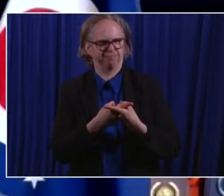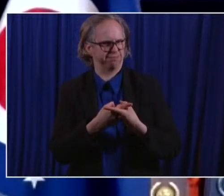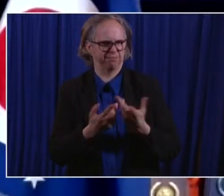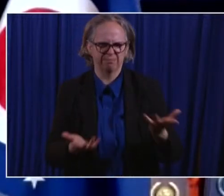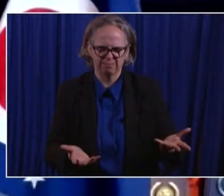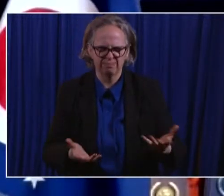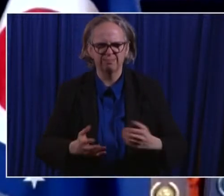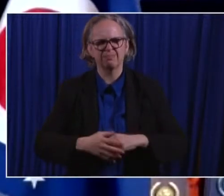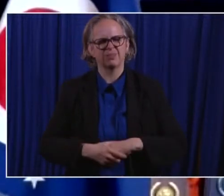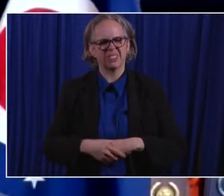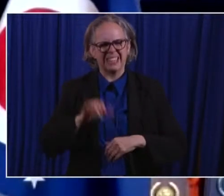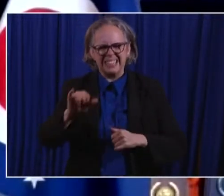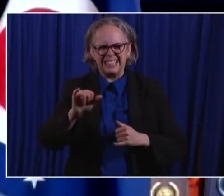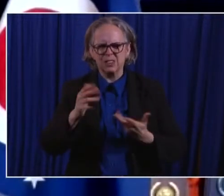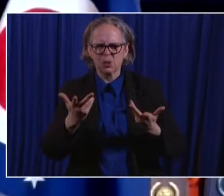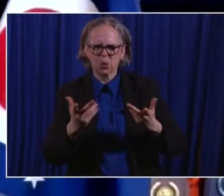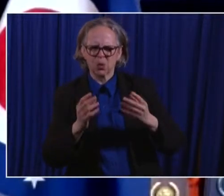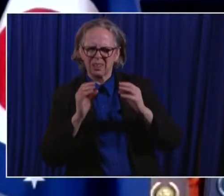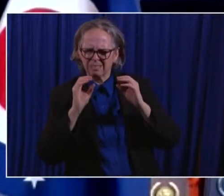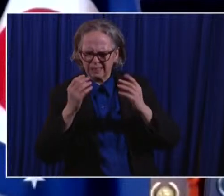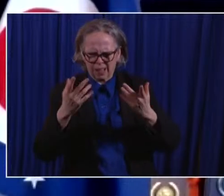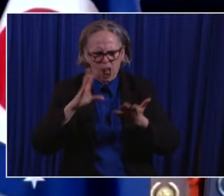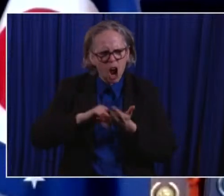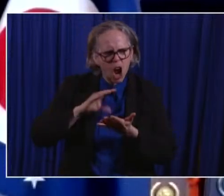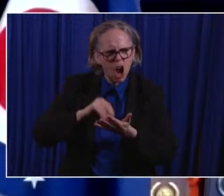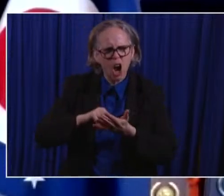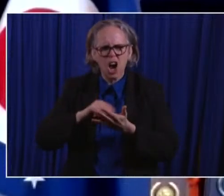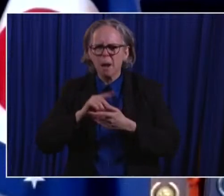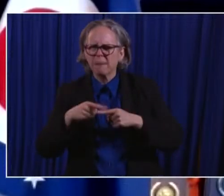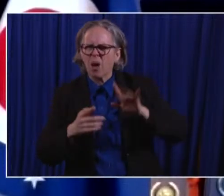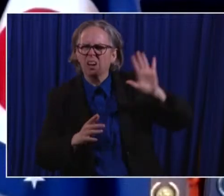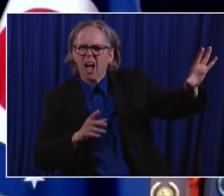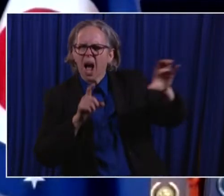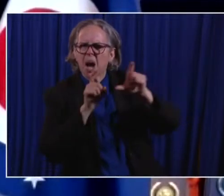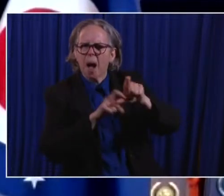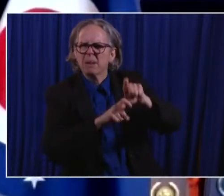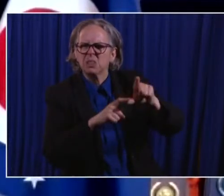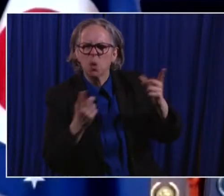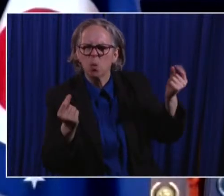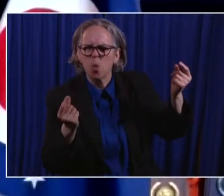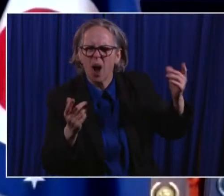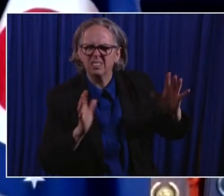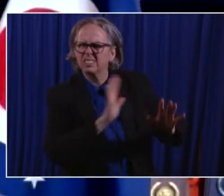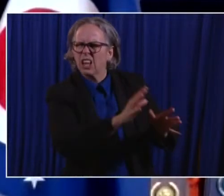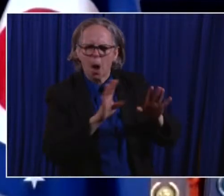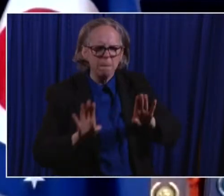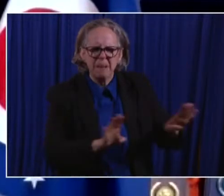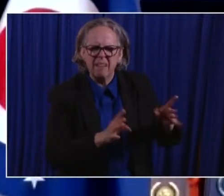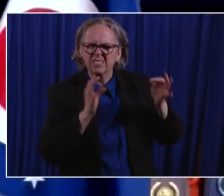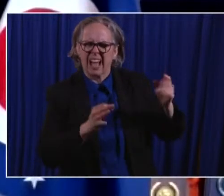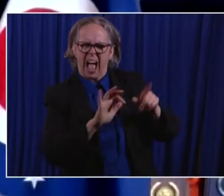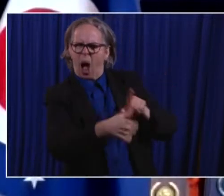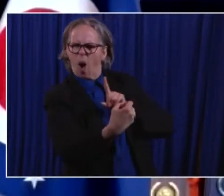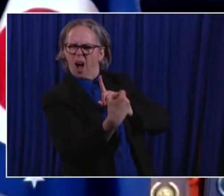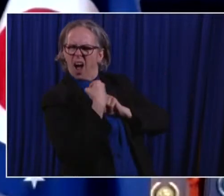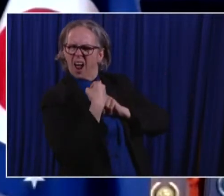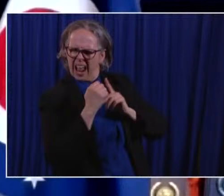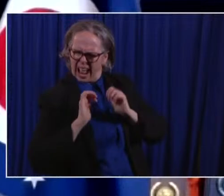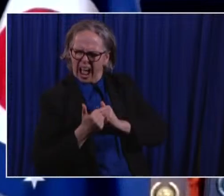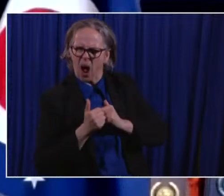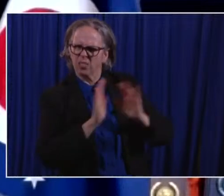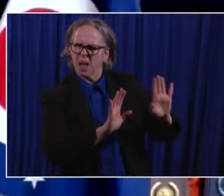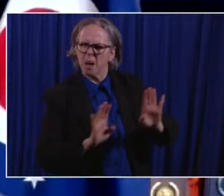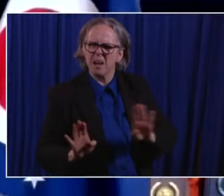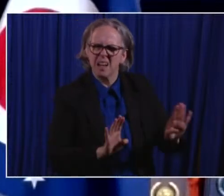society. We need to know how it's impacting our nation, and to be smart about it, to be clear about it, what we're talking about.